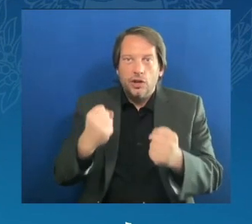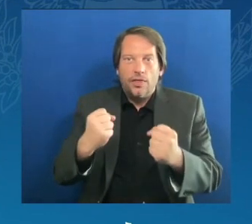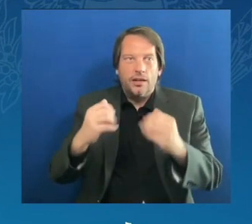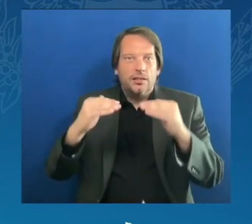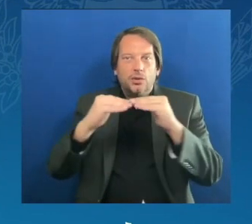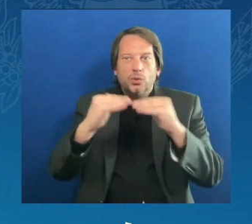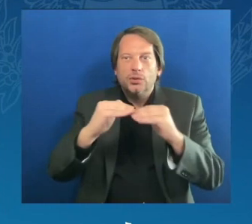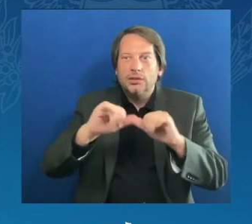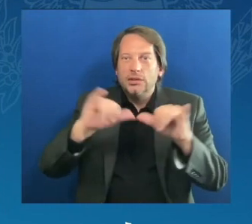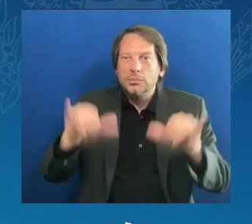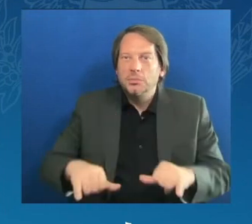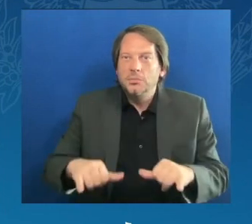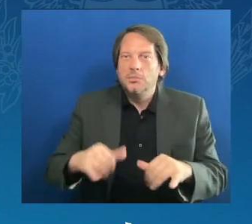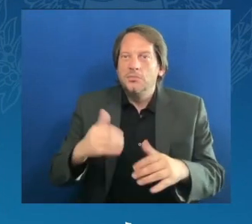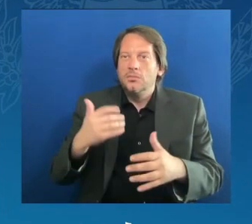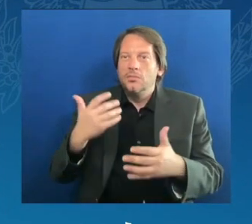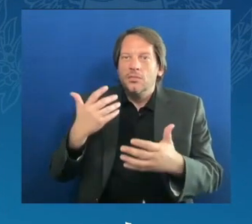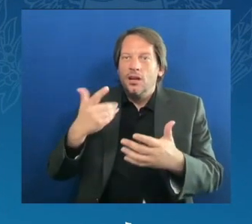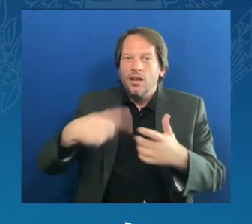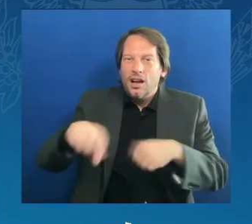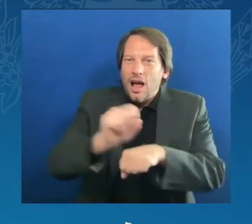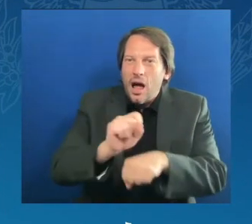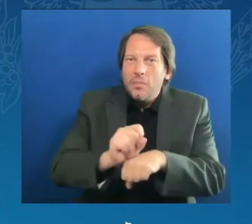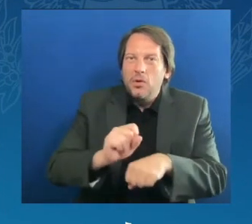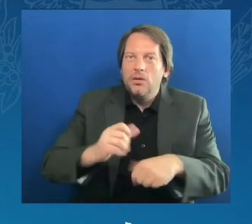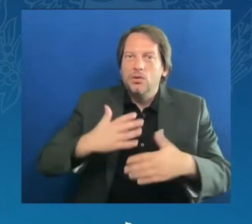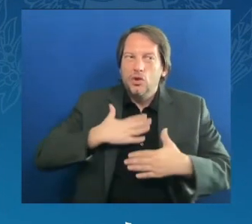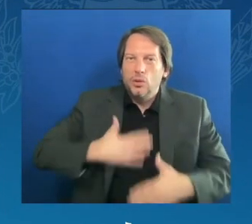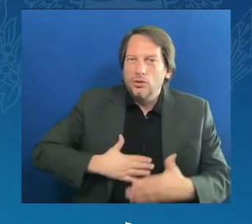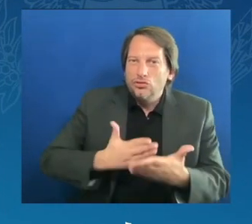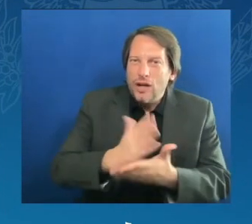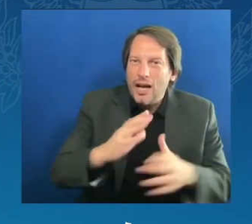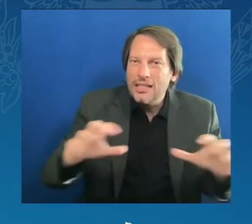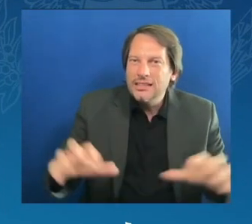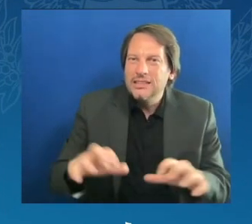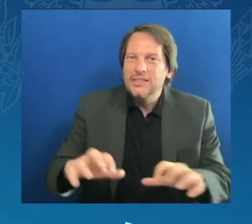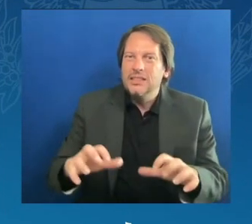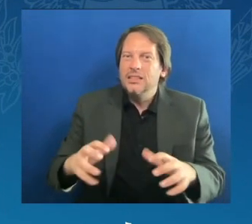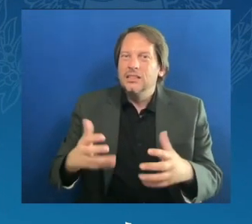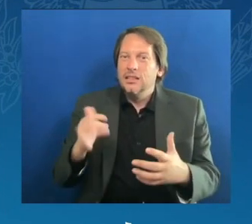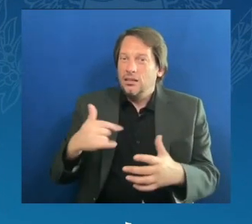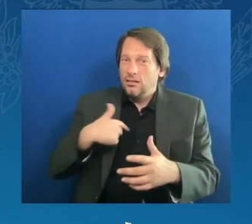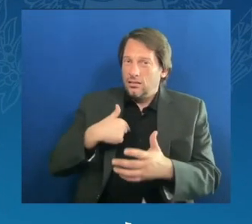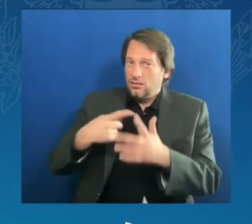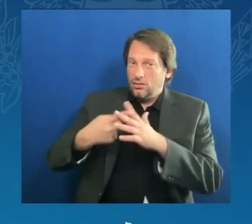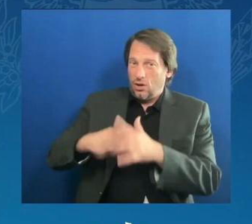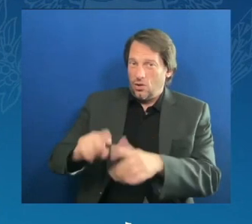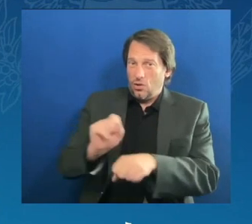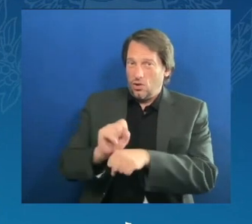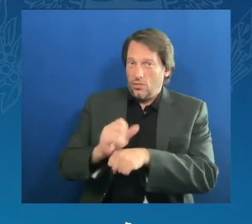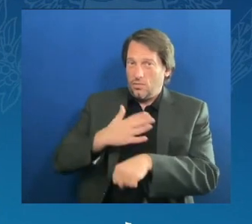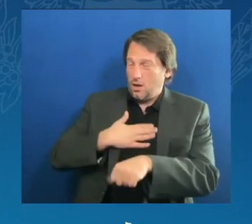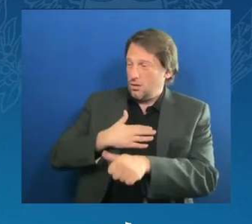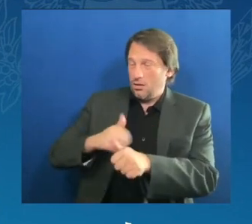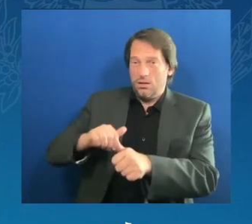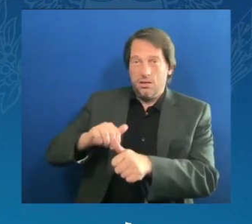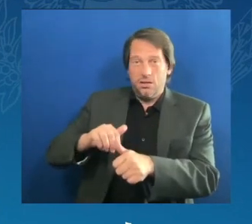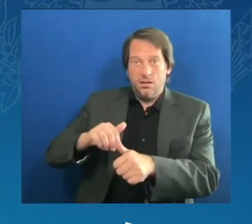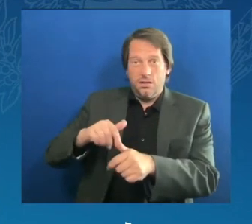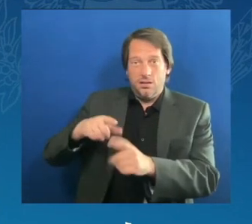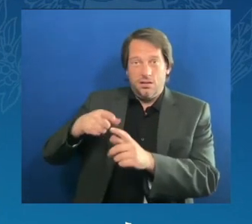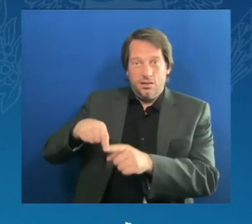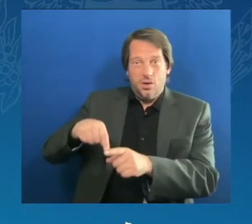root causes, I recognized that we needed to involve the private sector in order to have a lasting impact